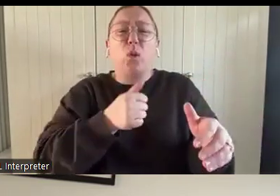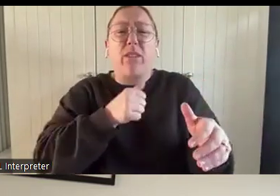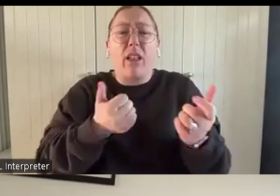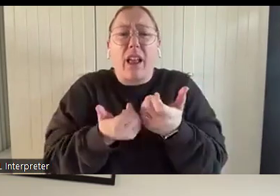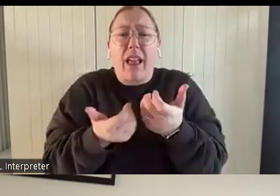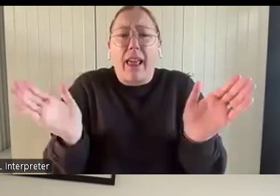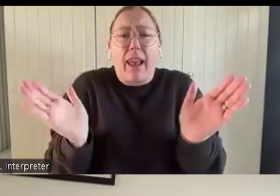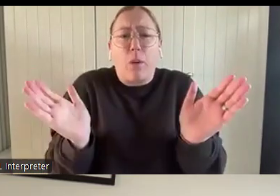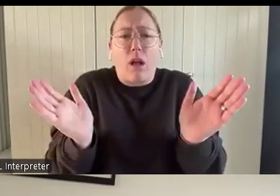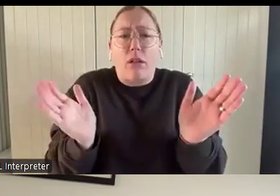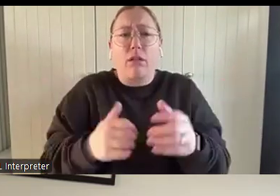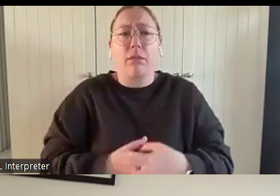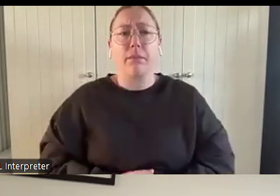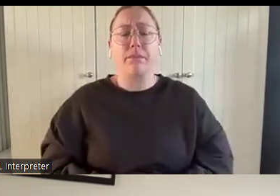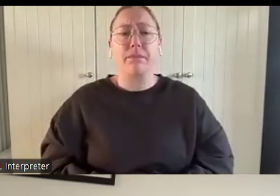work.